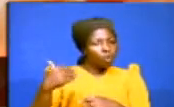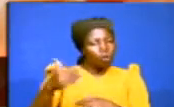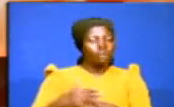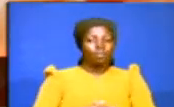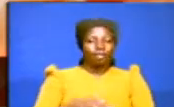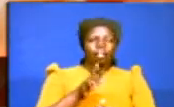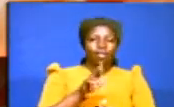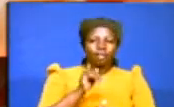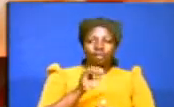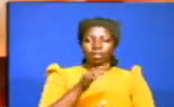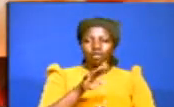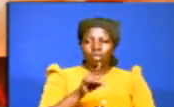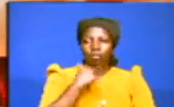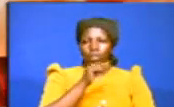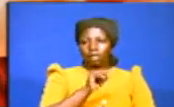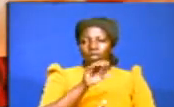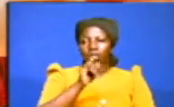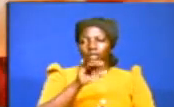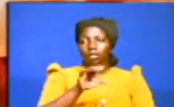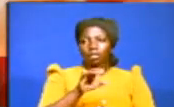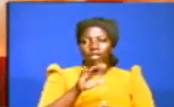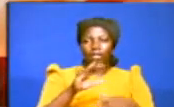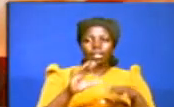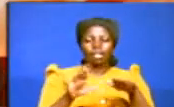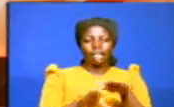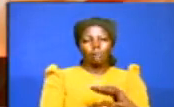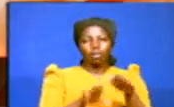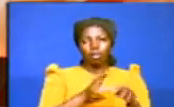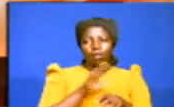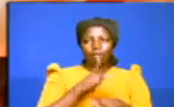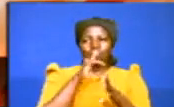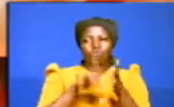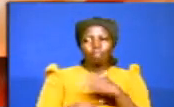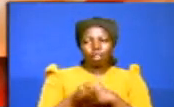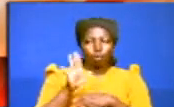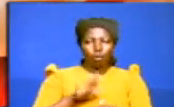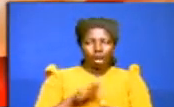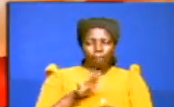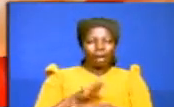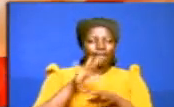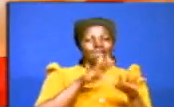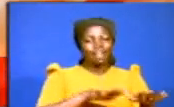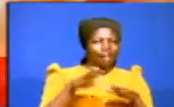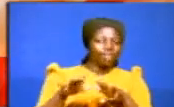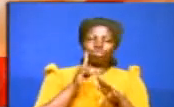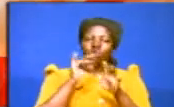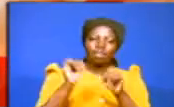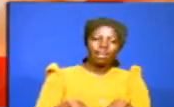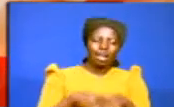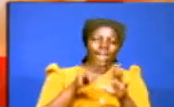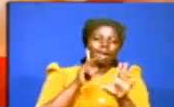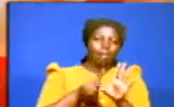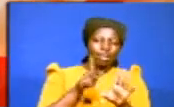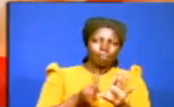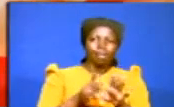Senior Programs Officer, said women bear the brunt during conflicts, hence they can actively participate in resolving conflict by adding their